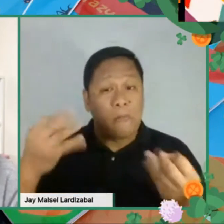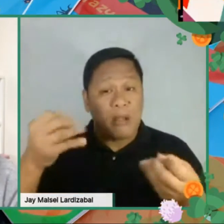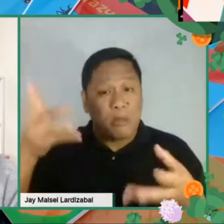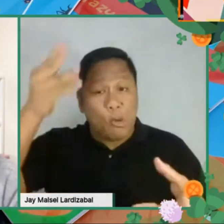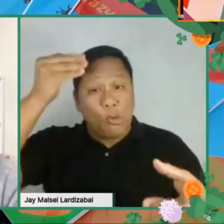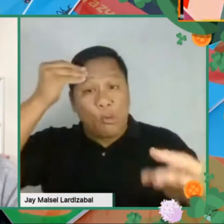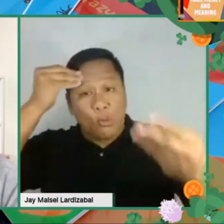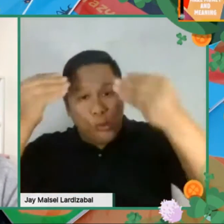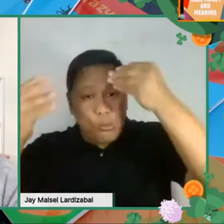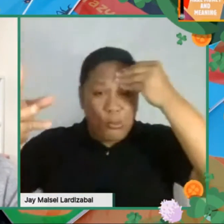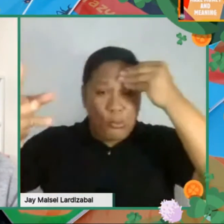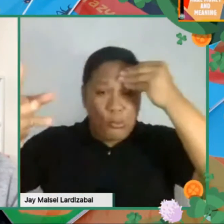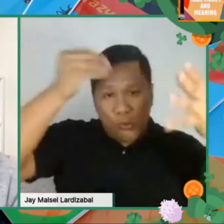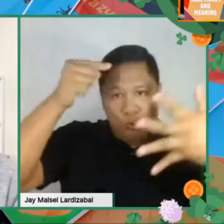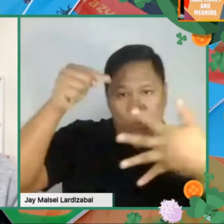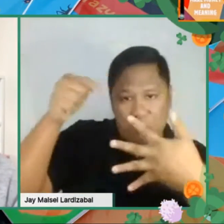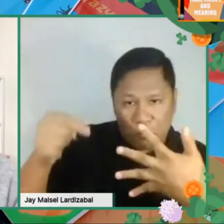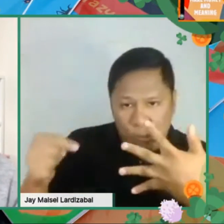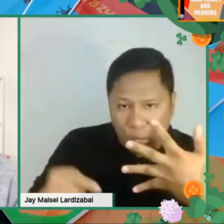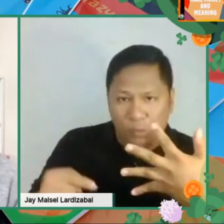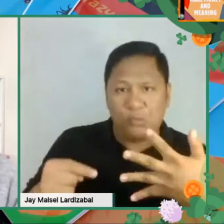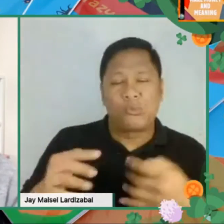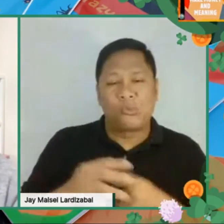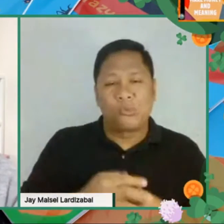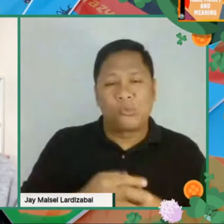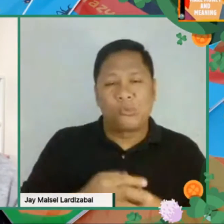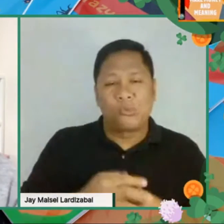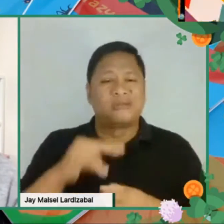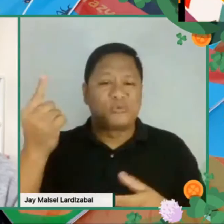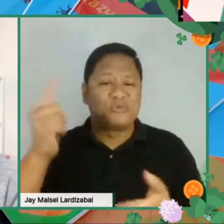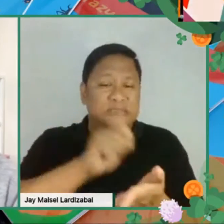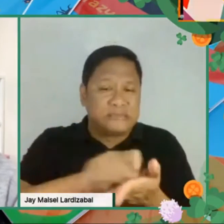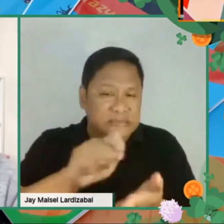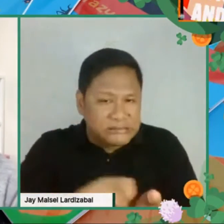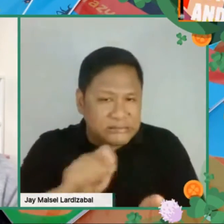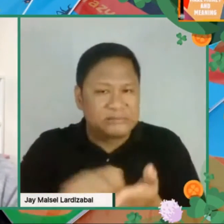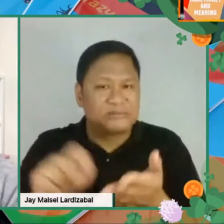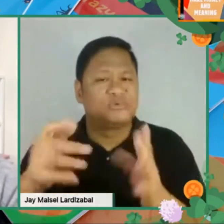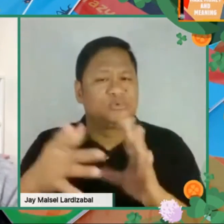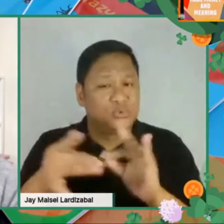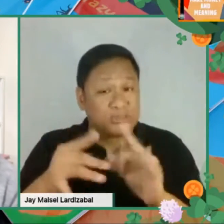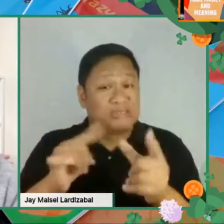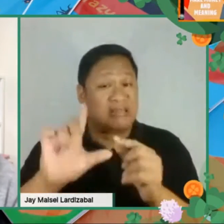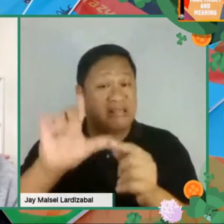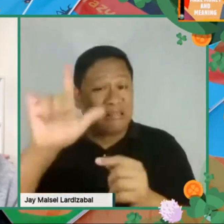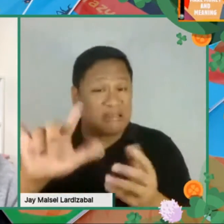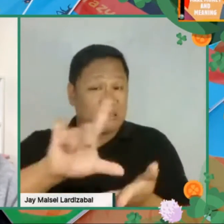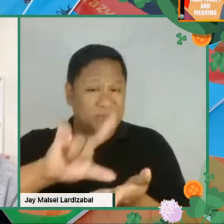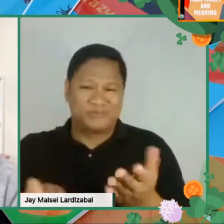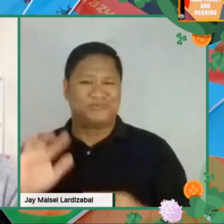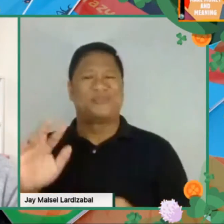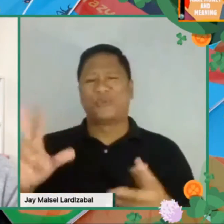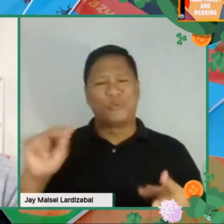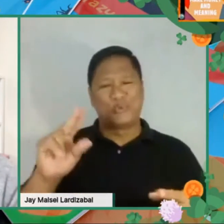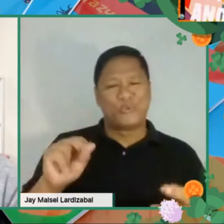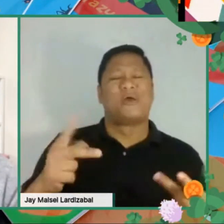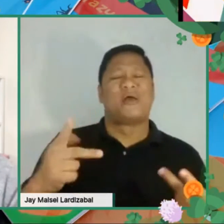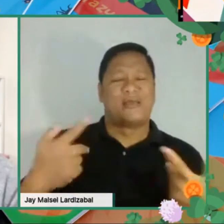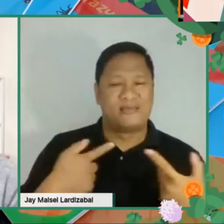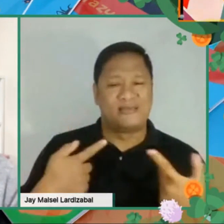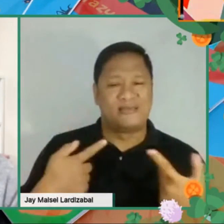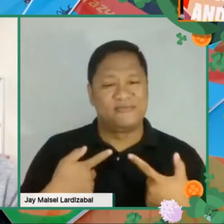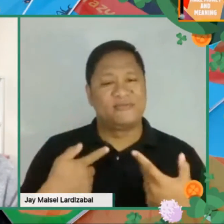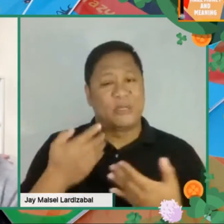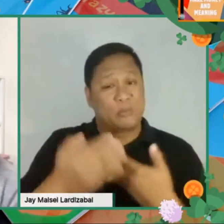na aspect. Hindi lang pagka-write ng story, that's it. You publish it. No, it has to go through